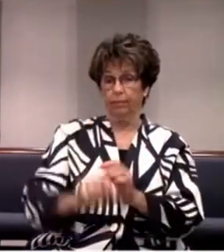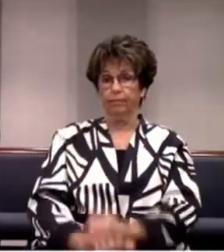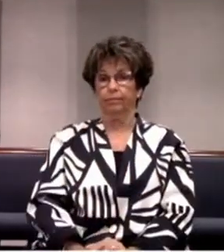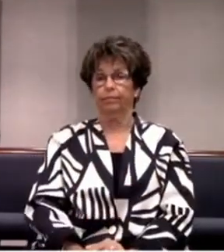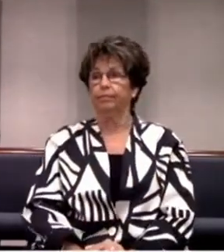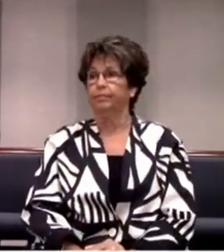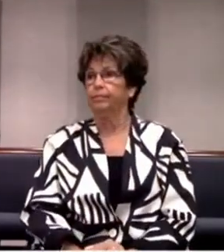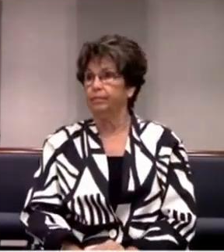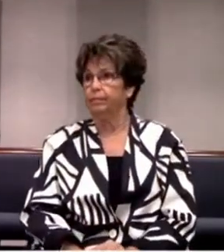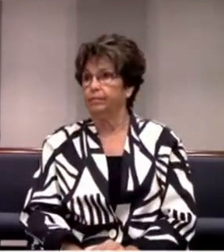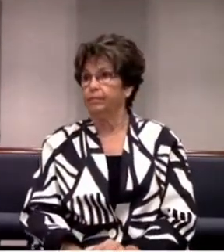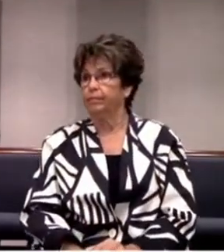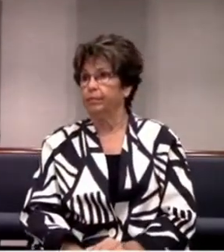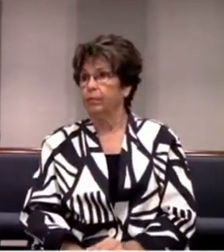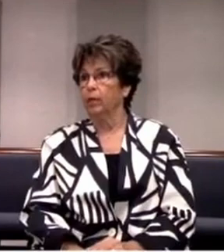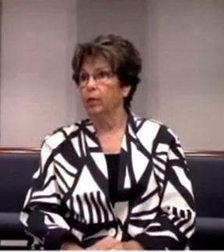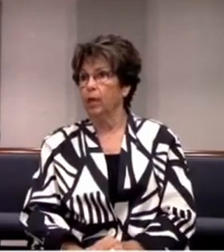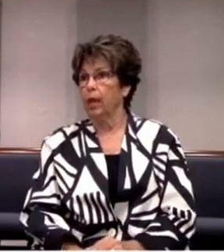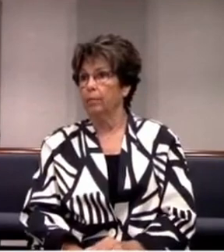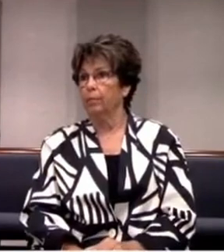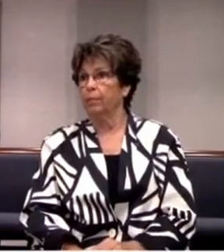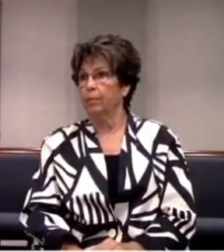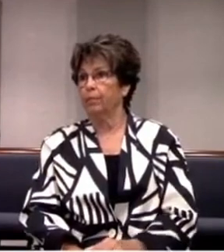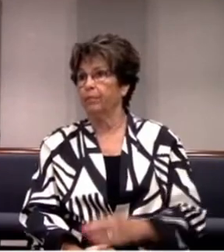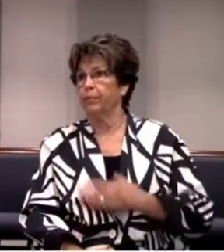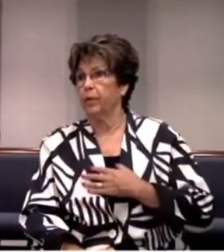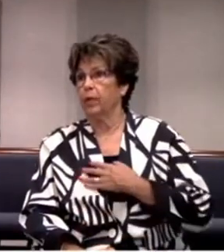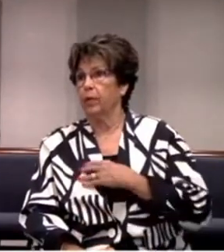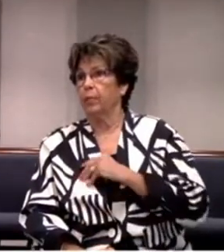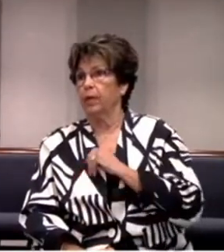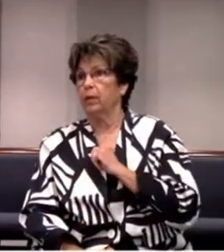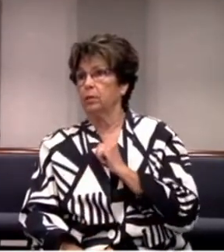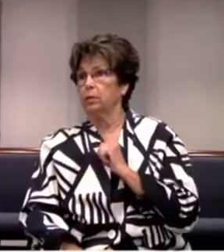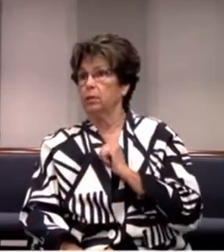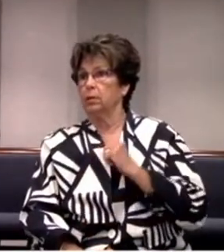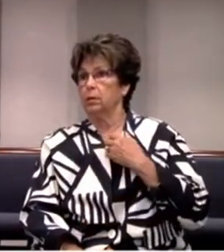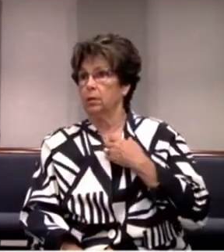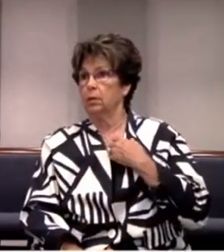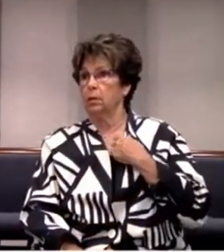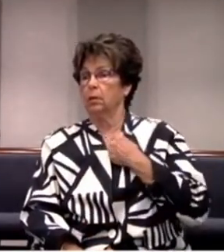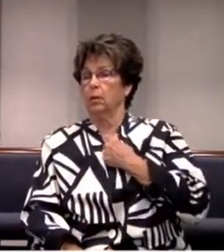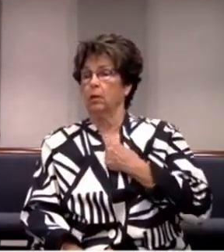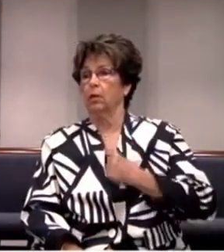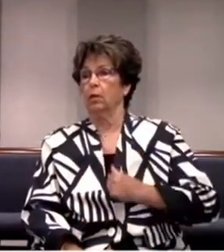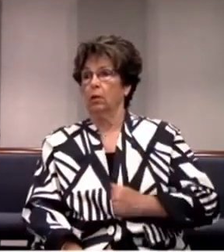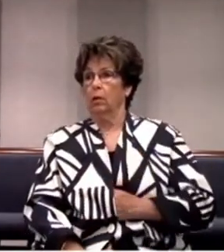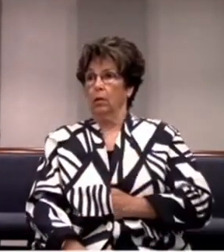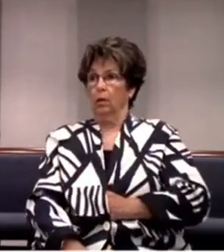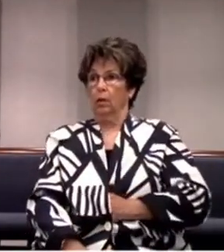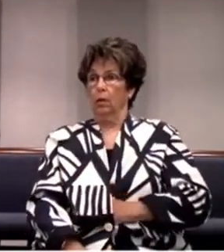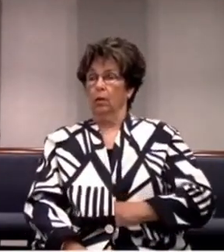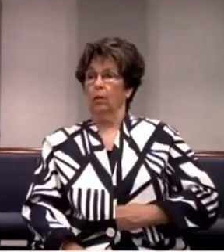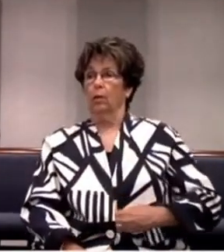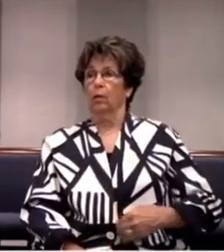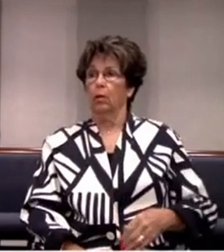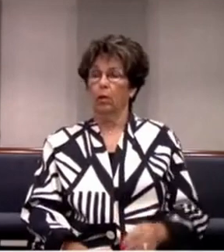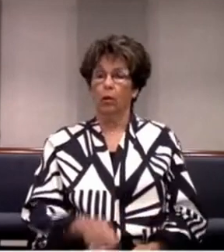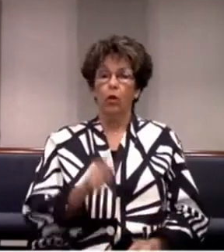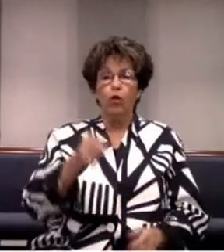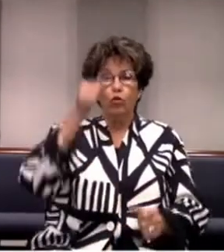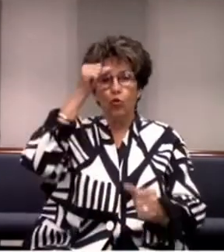At what event in the New Testament? Acts chapter 2. At Pentecost. You